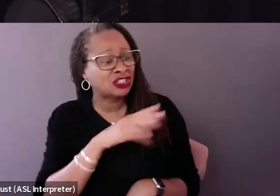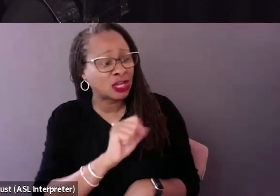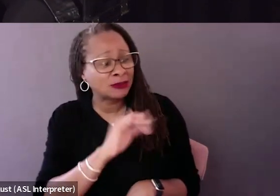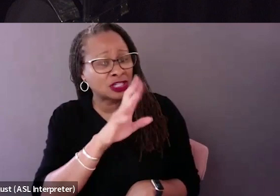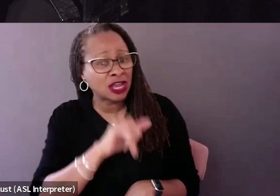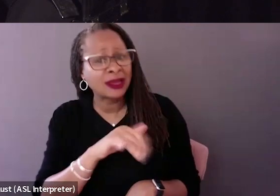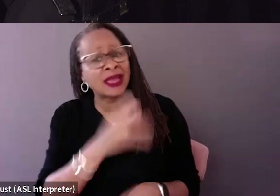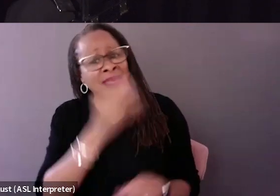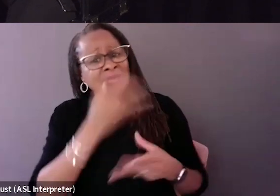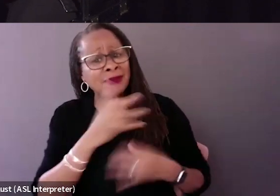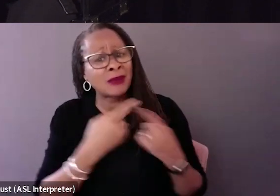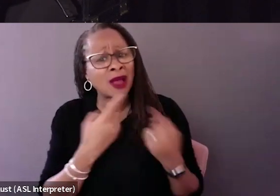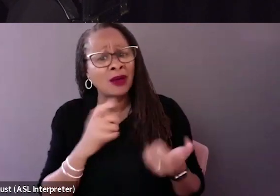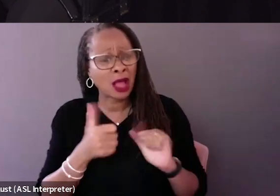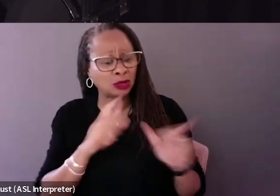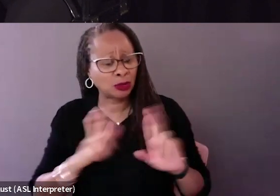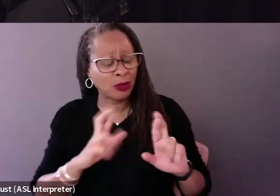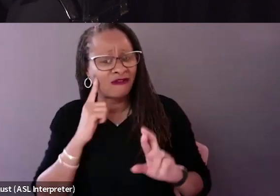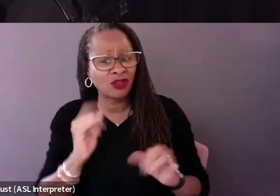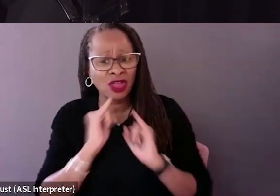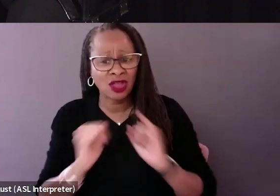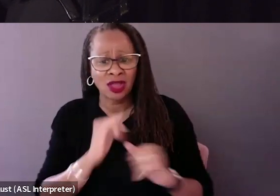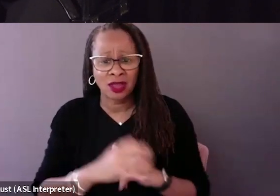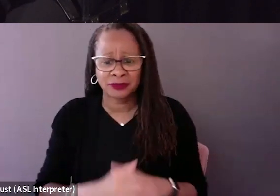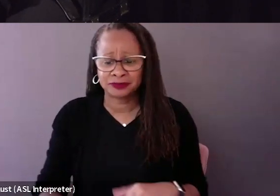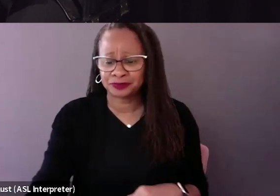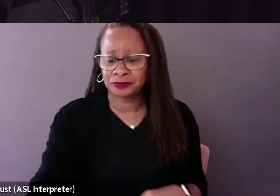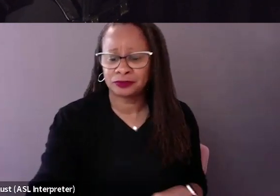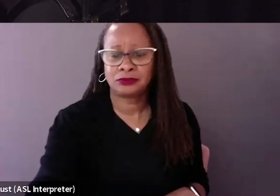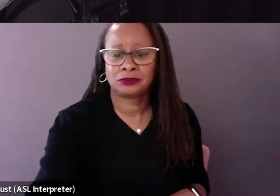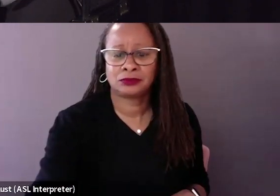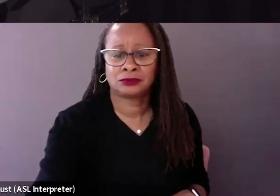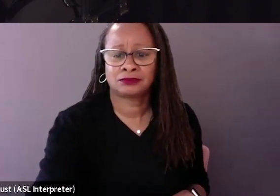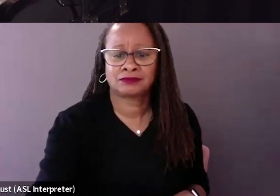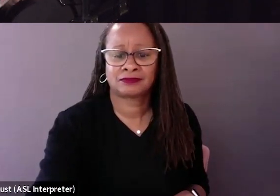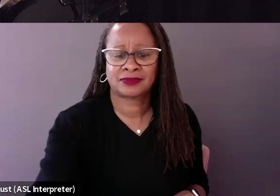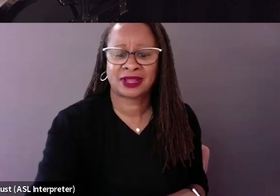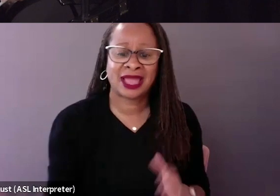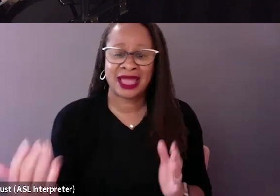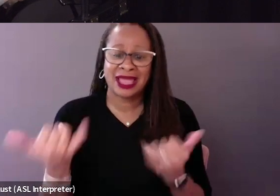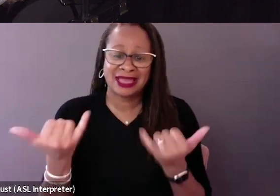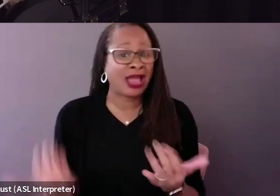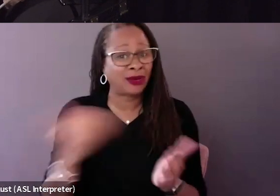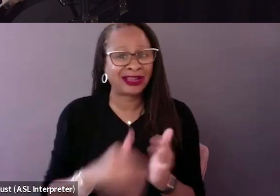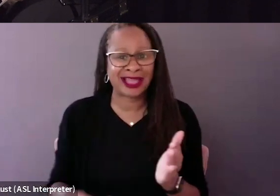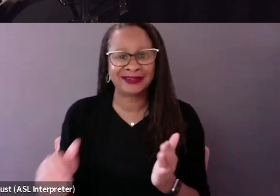the interviews, because someone who now and again I will interview people, and I'm fortunate to,